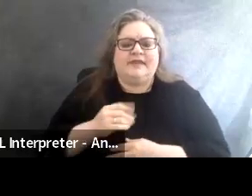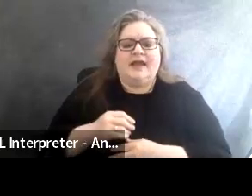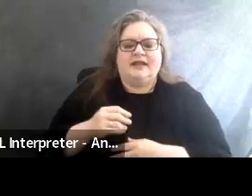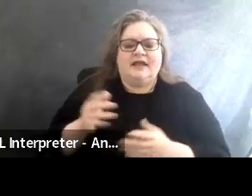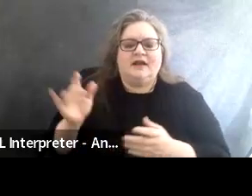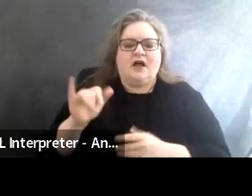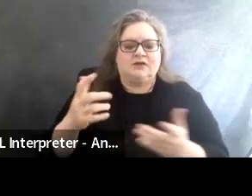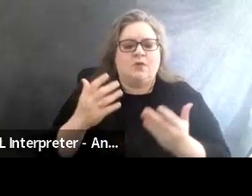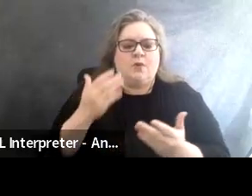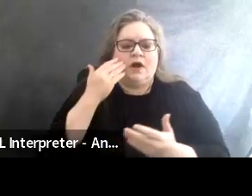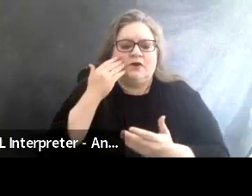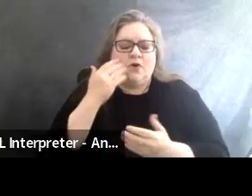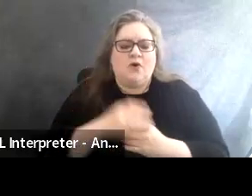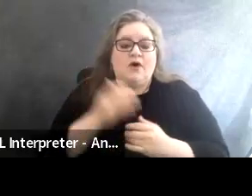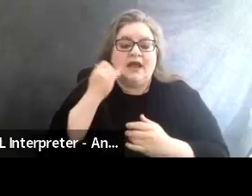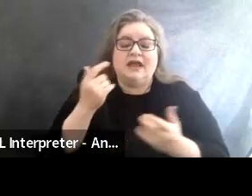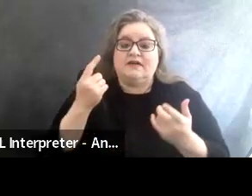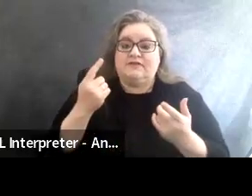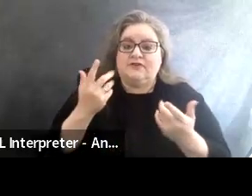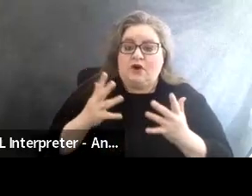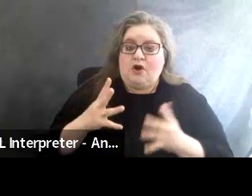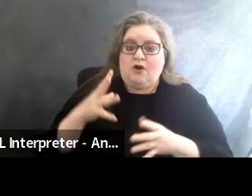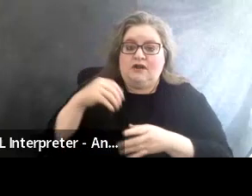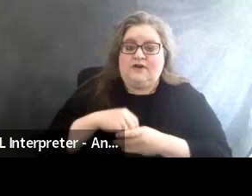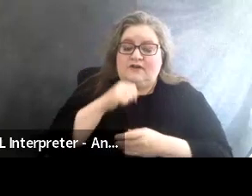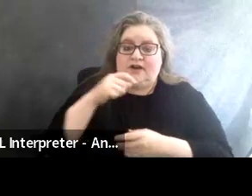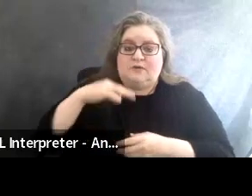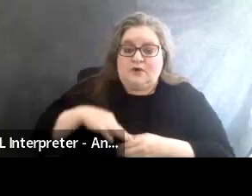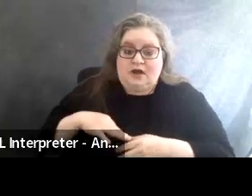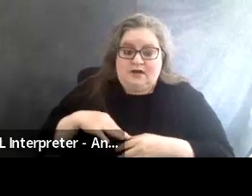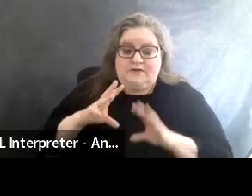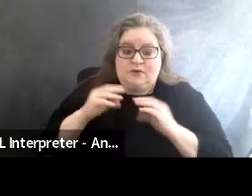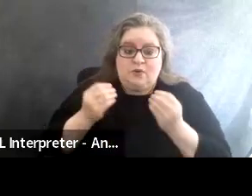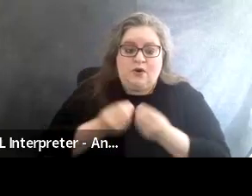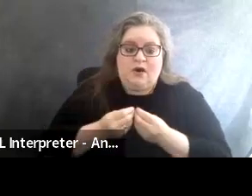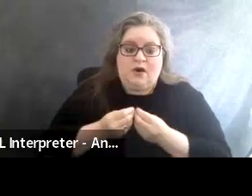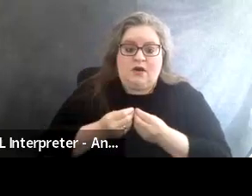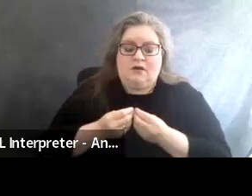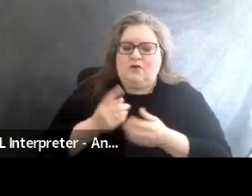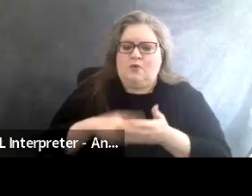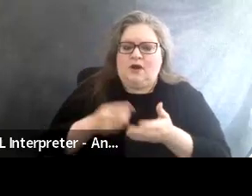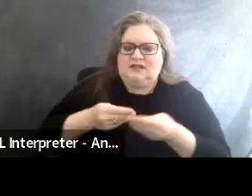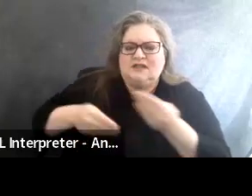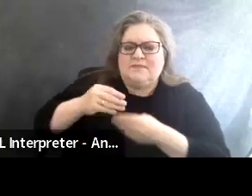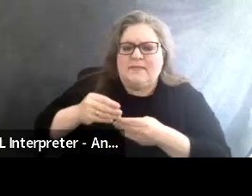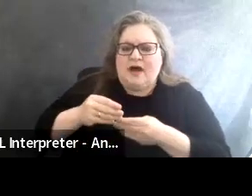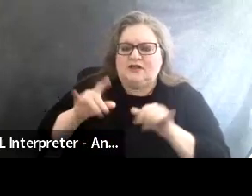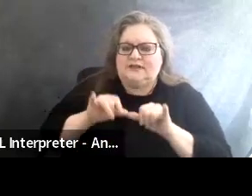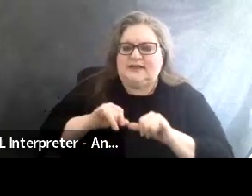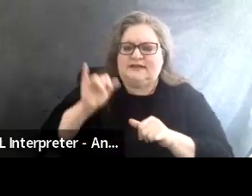want to know if you are already involved in a nonprofit organization, what is the budget size of